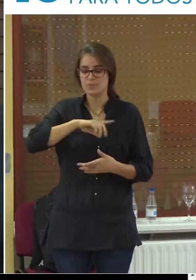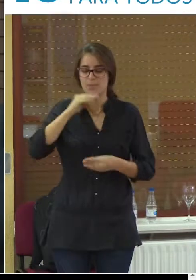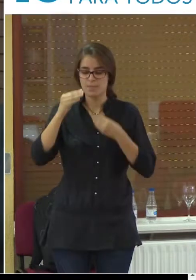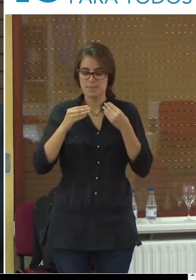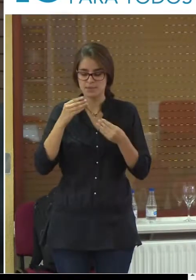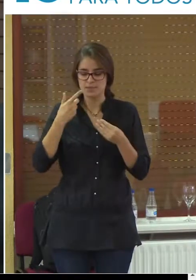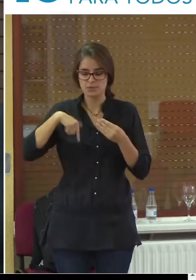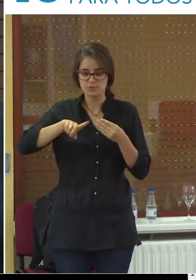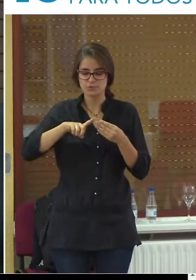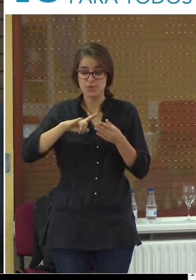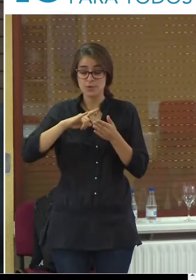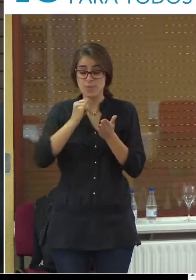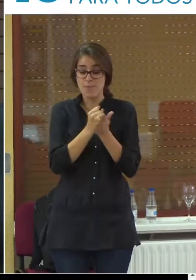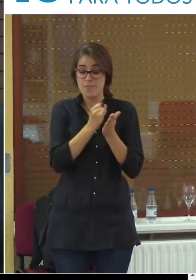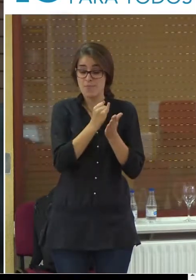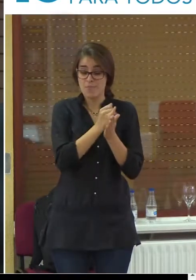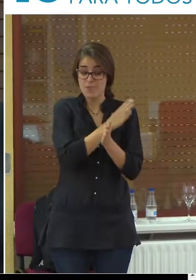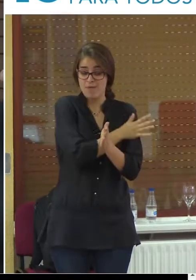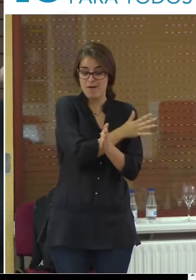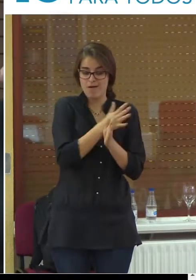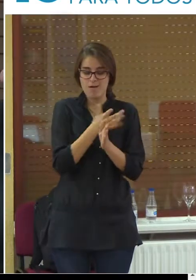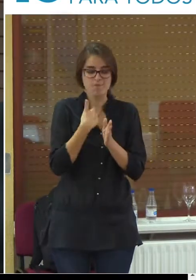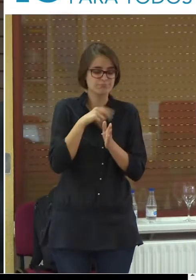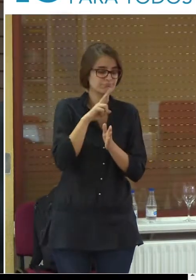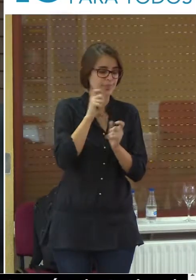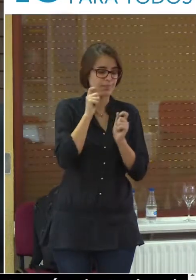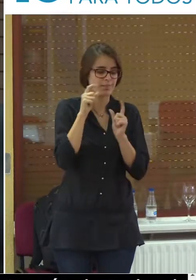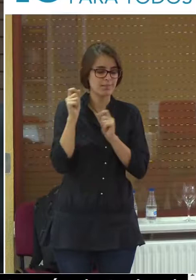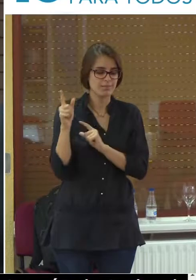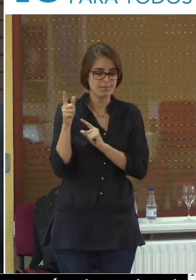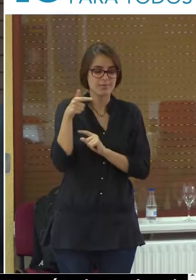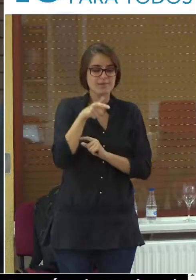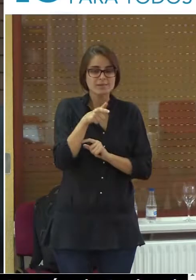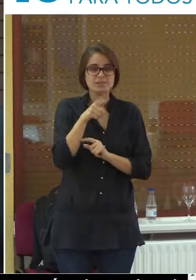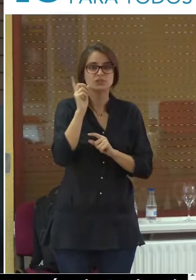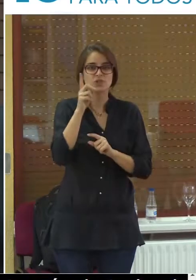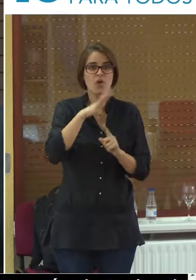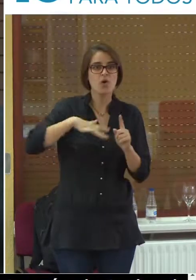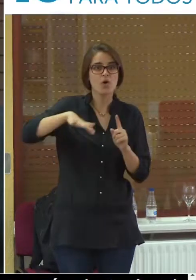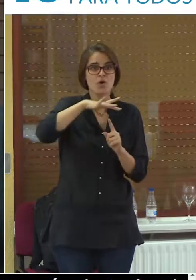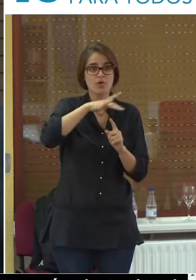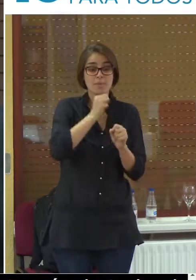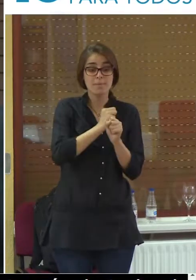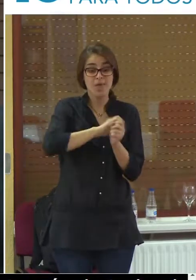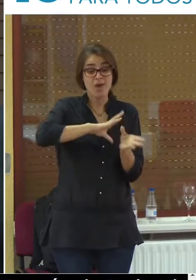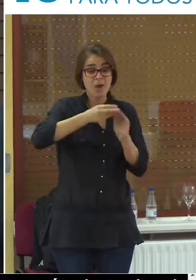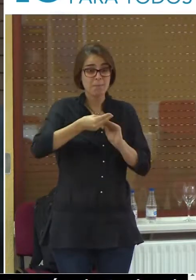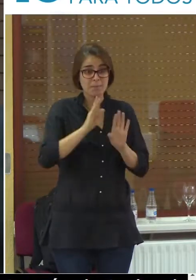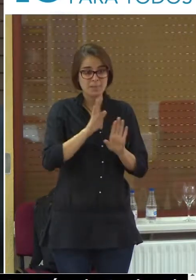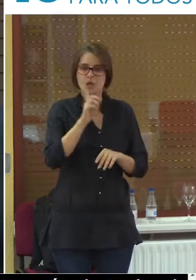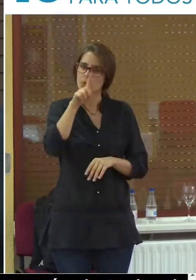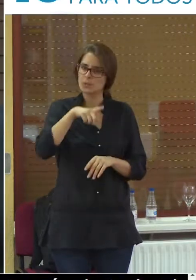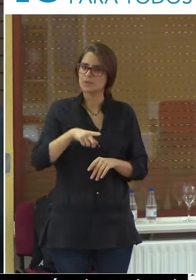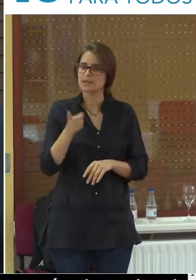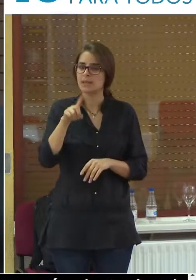through the pilot is that not only does this have an application in